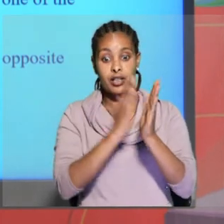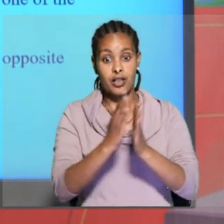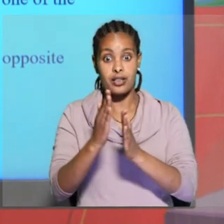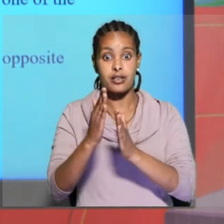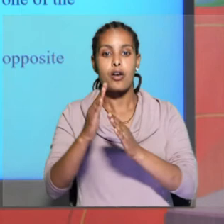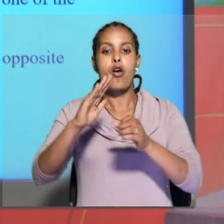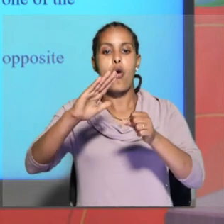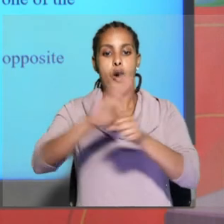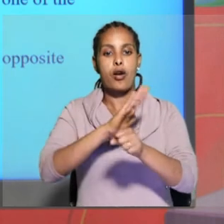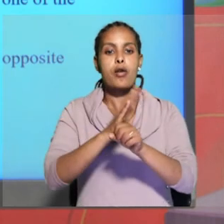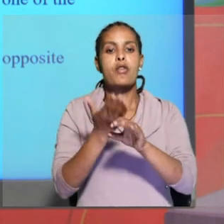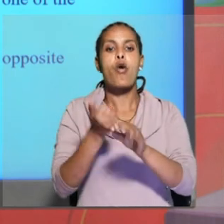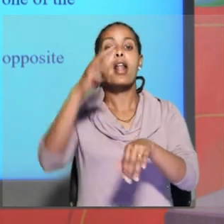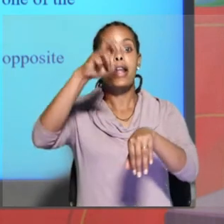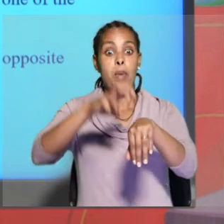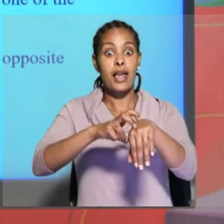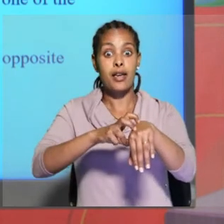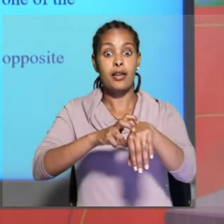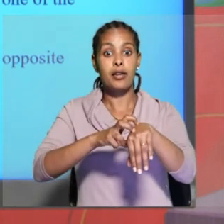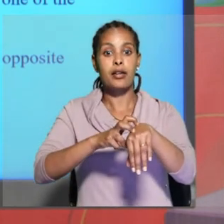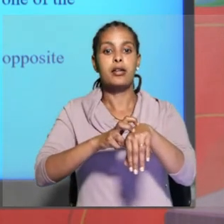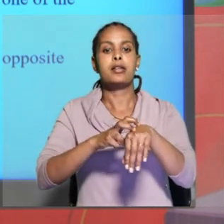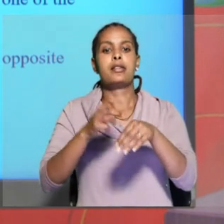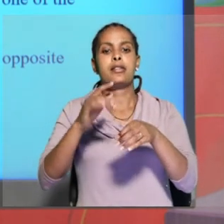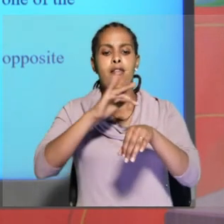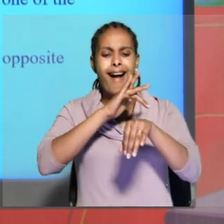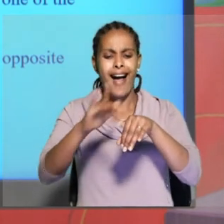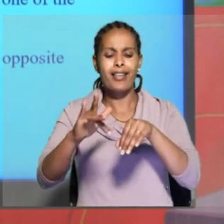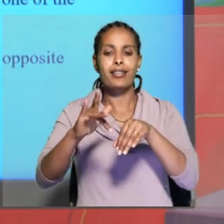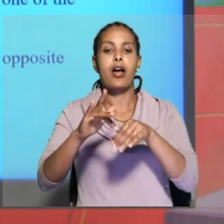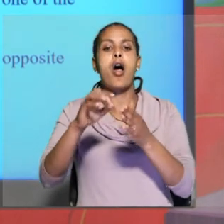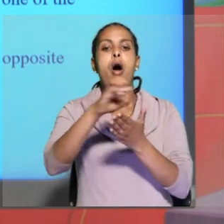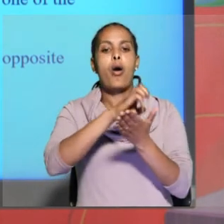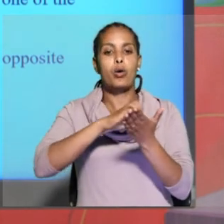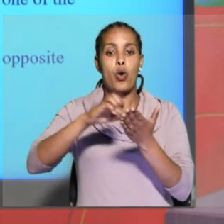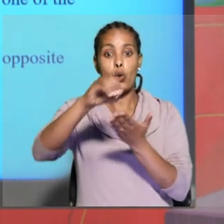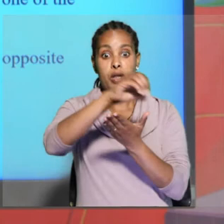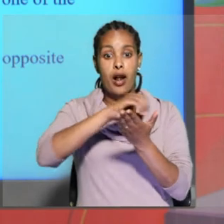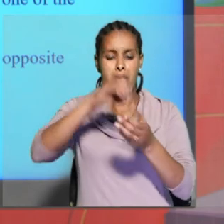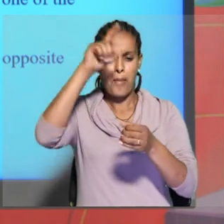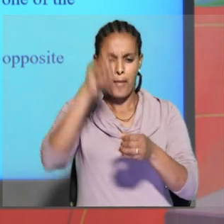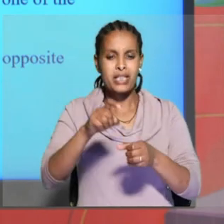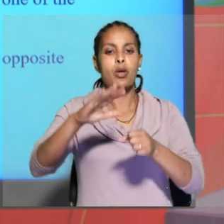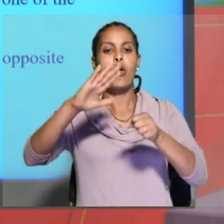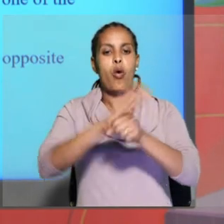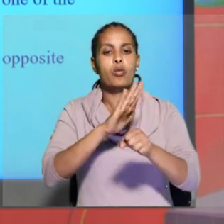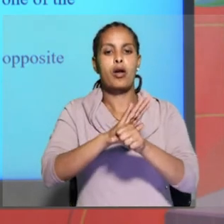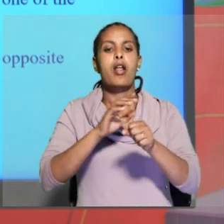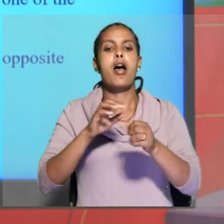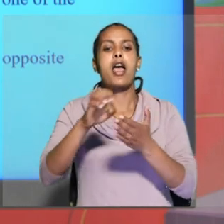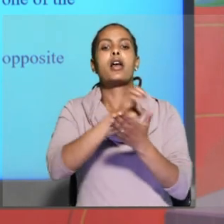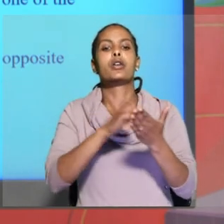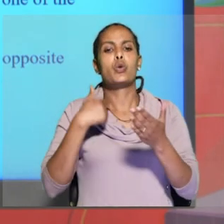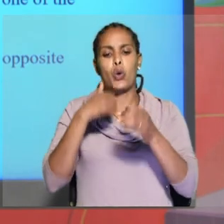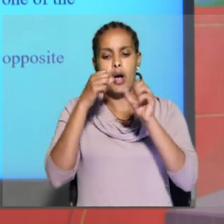orbitals before doubling, the vacant orbitals must be occupied with electrons. You